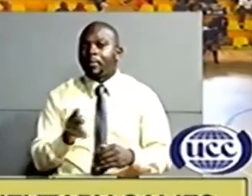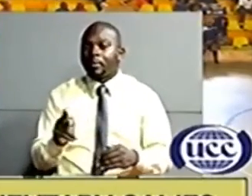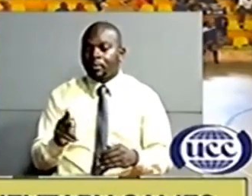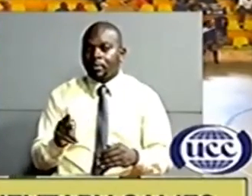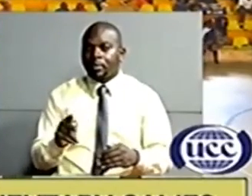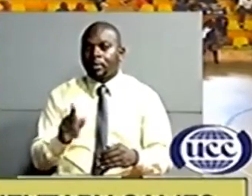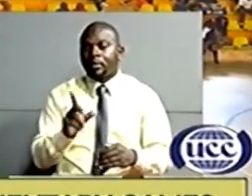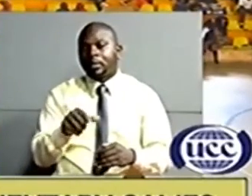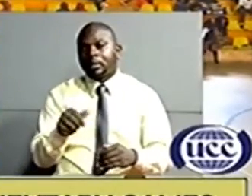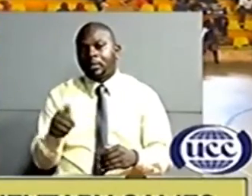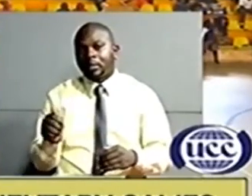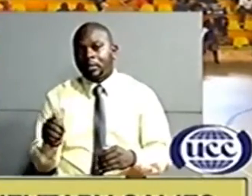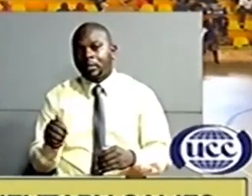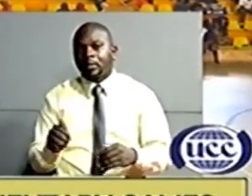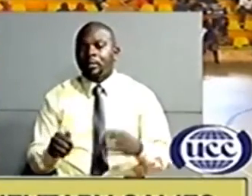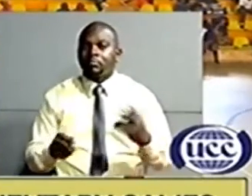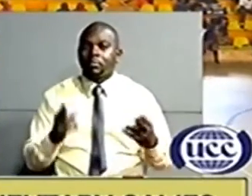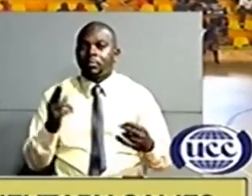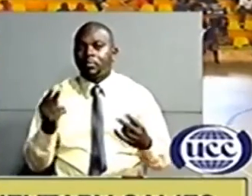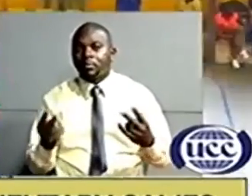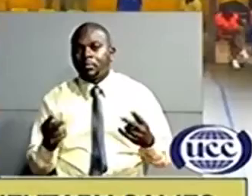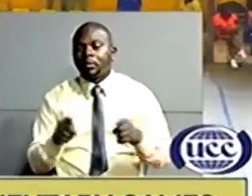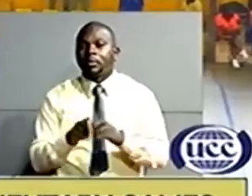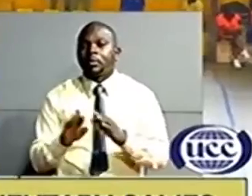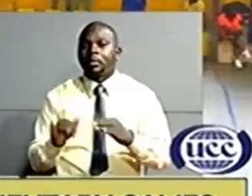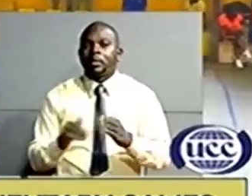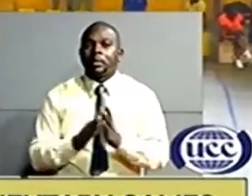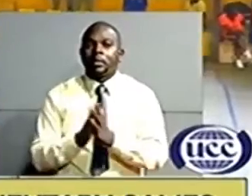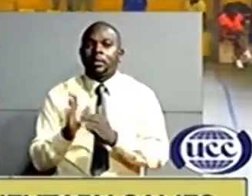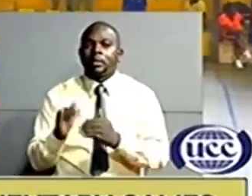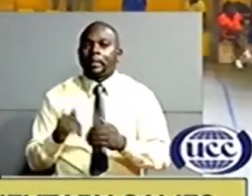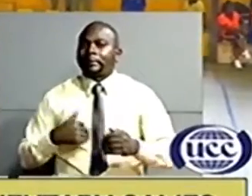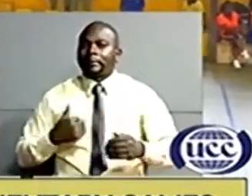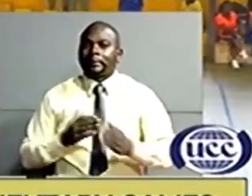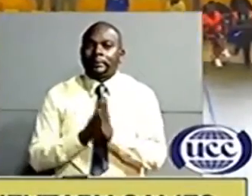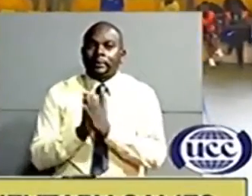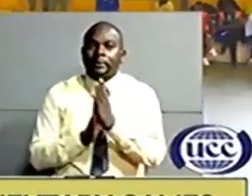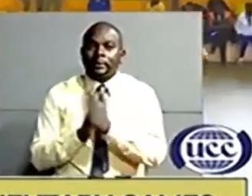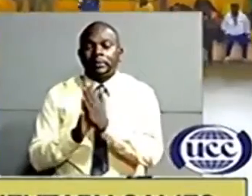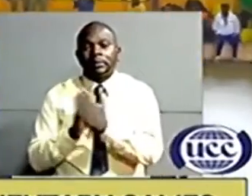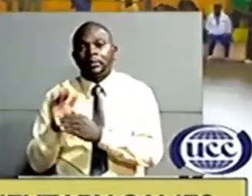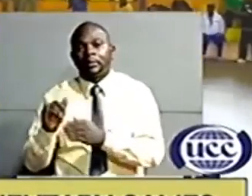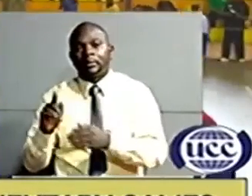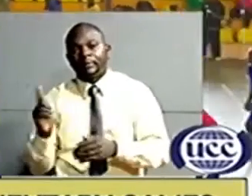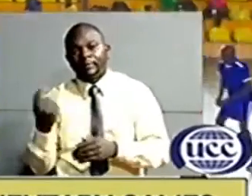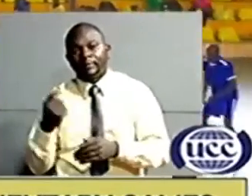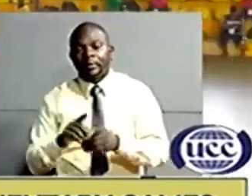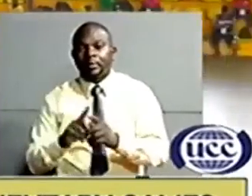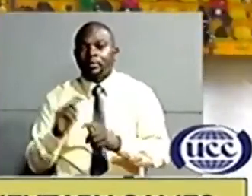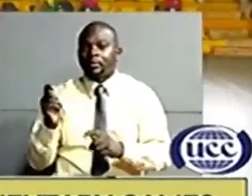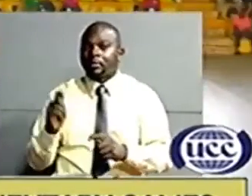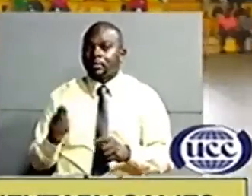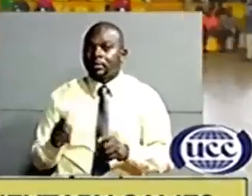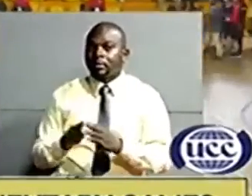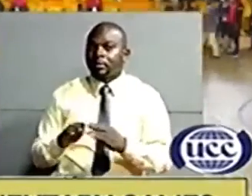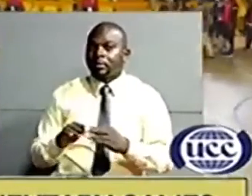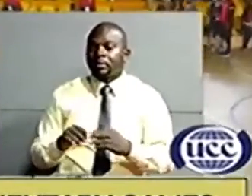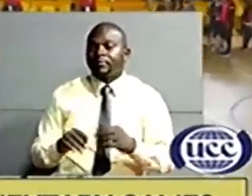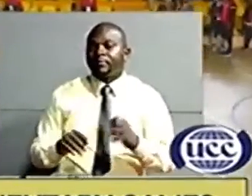to each other, toe-to-toe, though Burundi were thirstier for the win. Tanzania won the first and second set